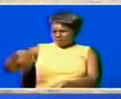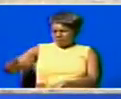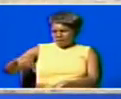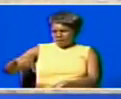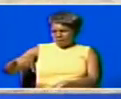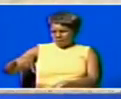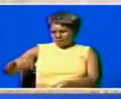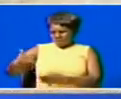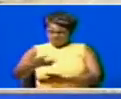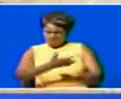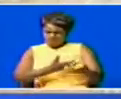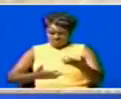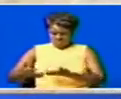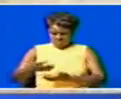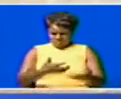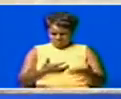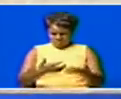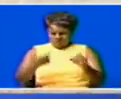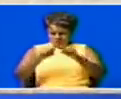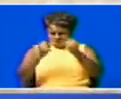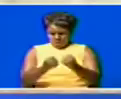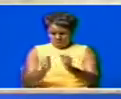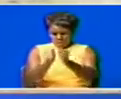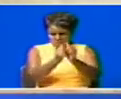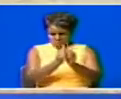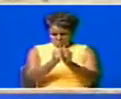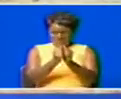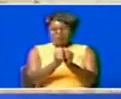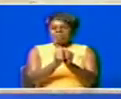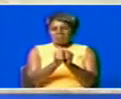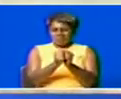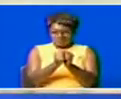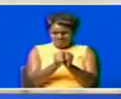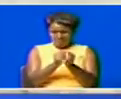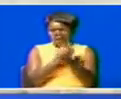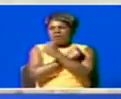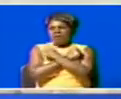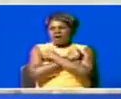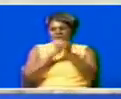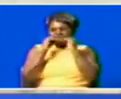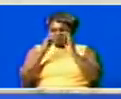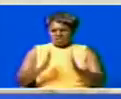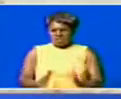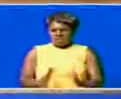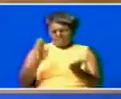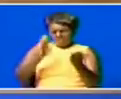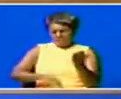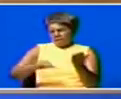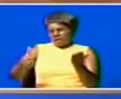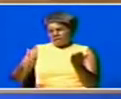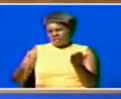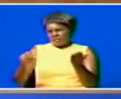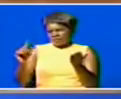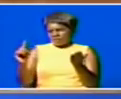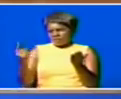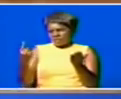to interact with her and to socialize together, they mostly like the teacher more than other teachers. When the